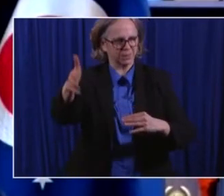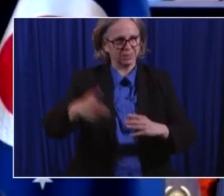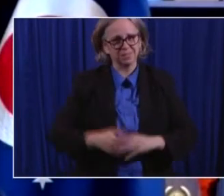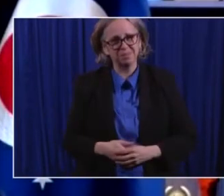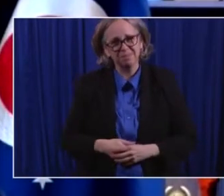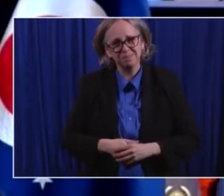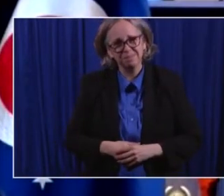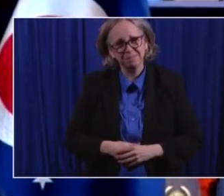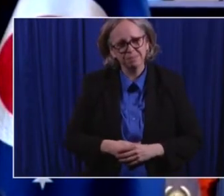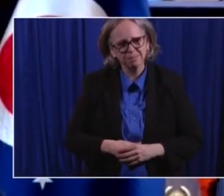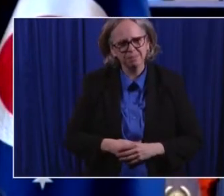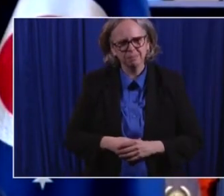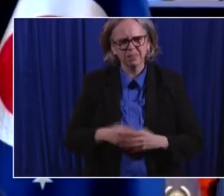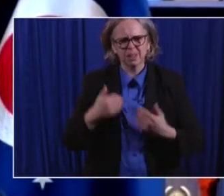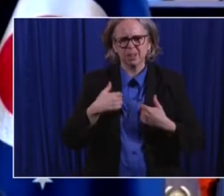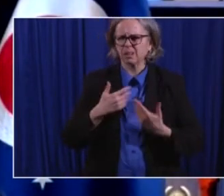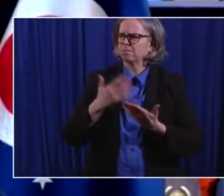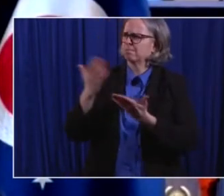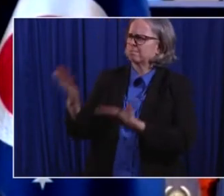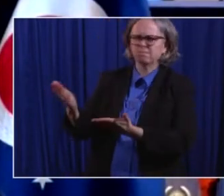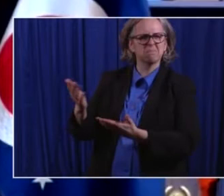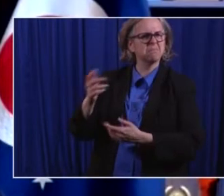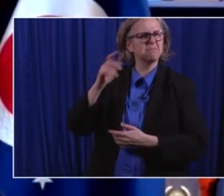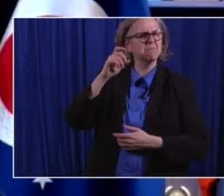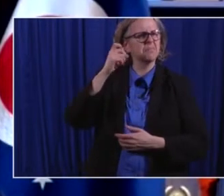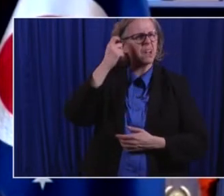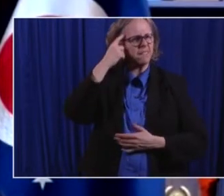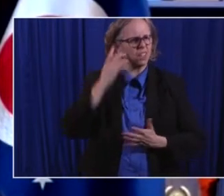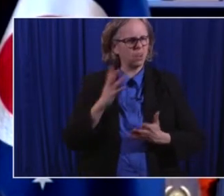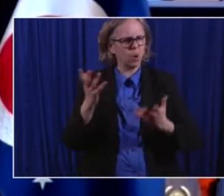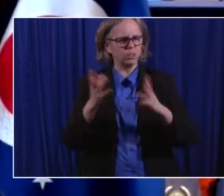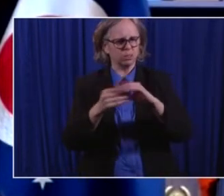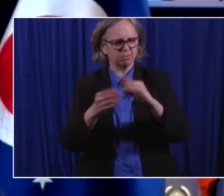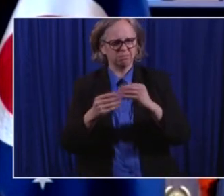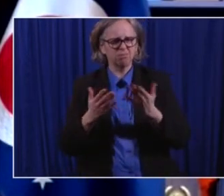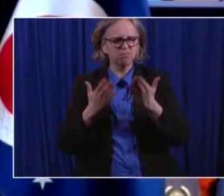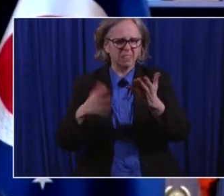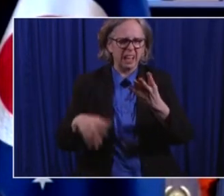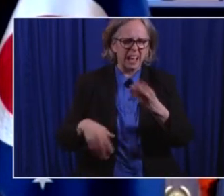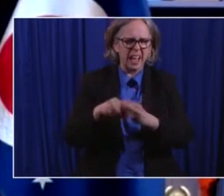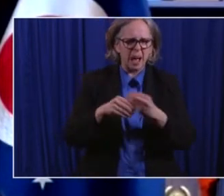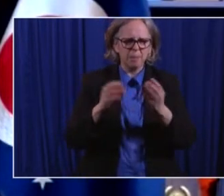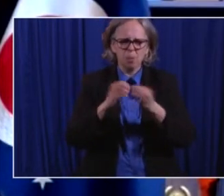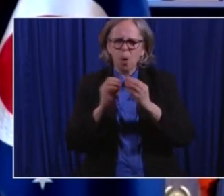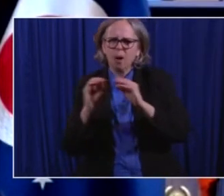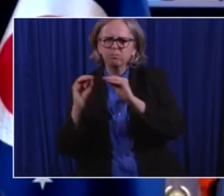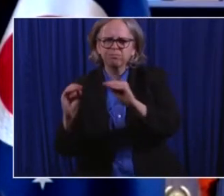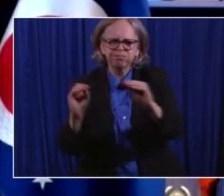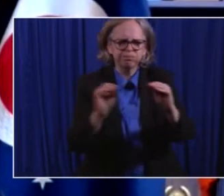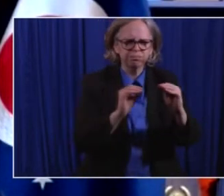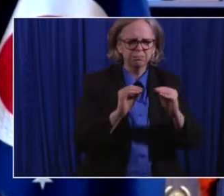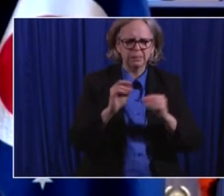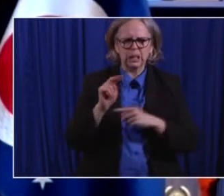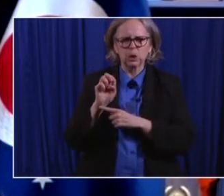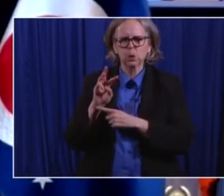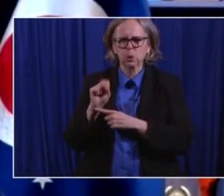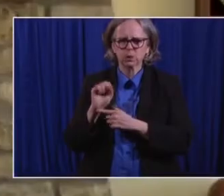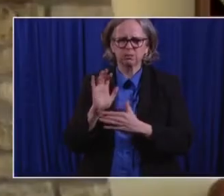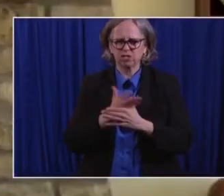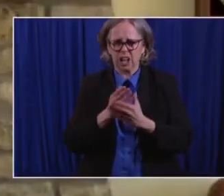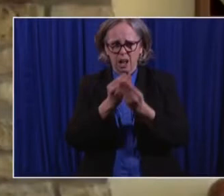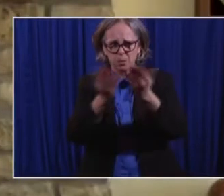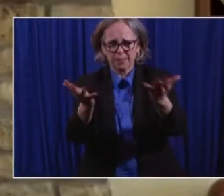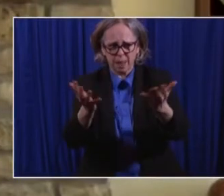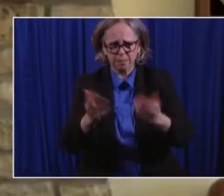end, I do have some good things to share about some education and job training as well. Good. Thank you,